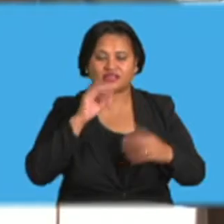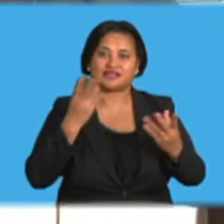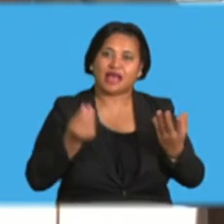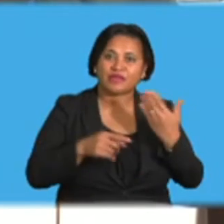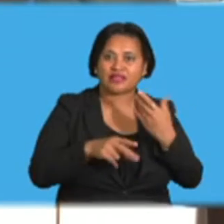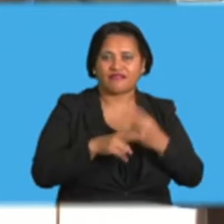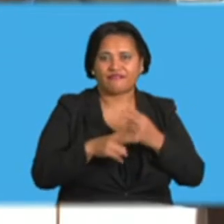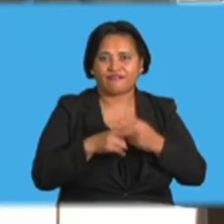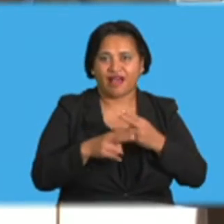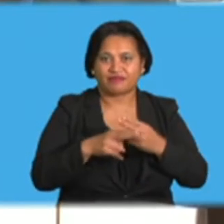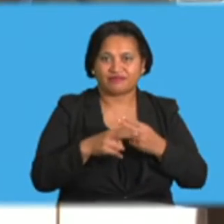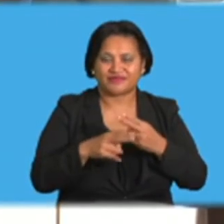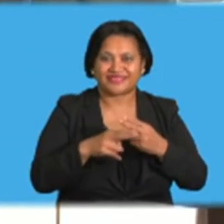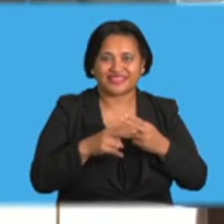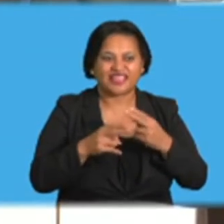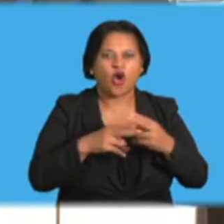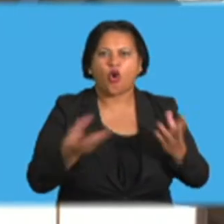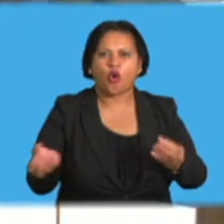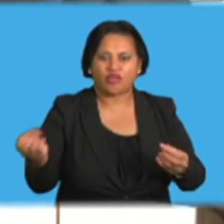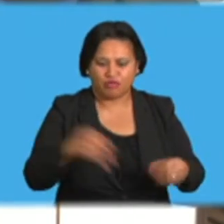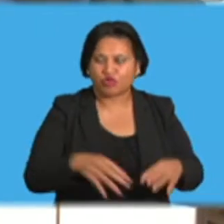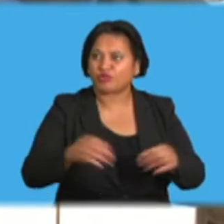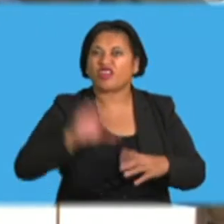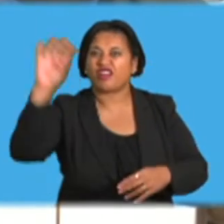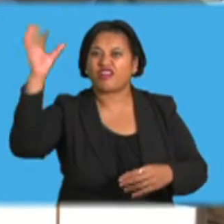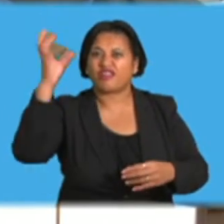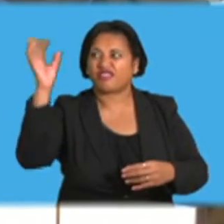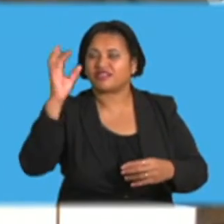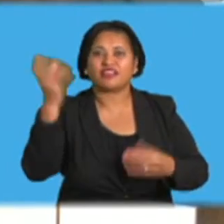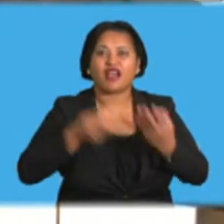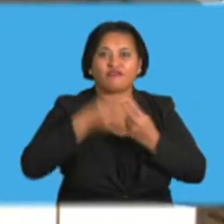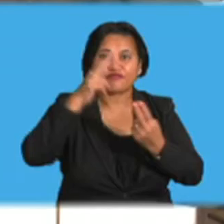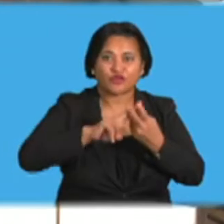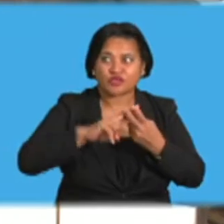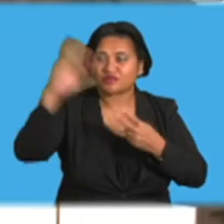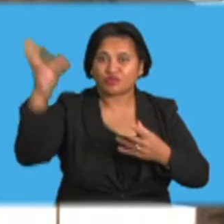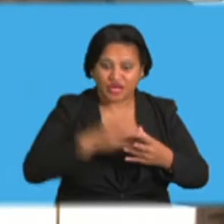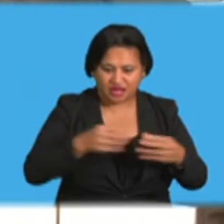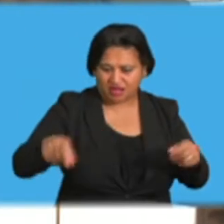them are in the packing houses, where they put the harvest together and they pack them and